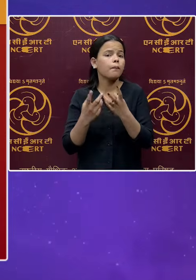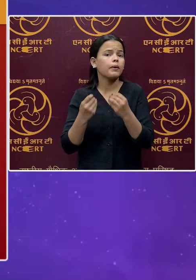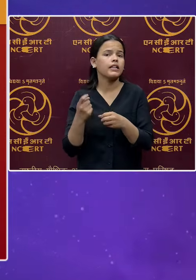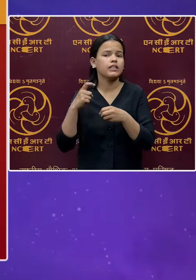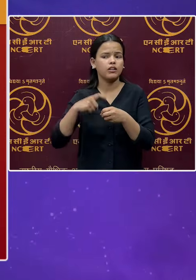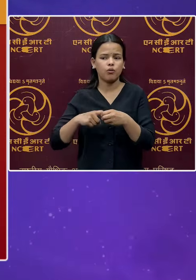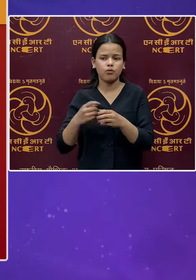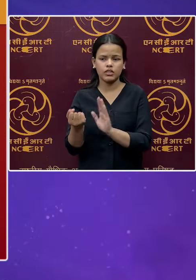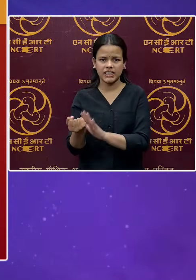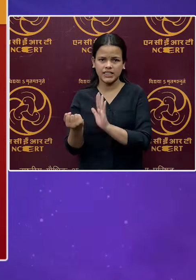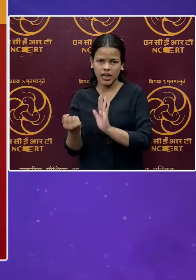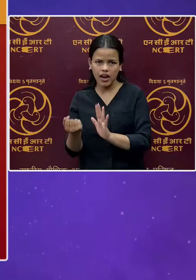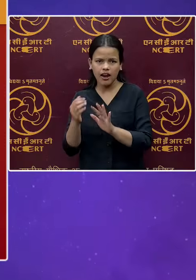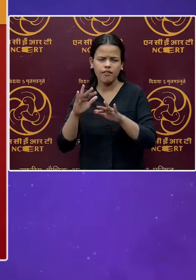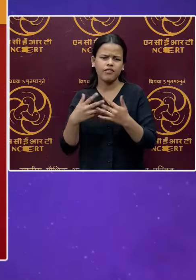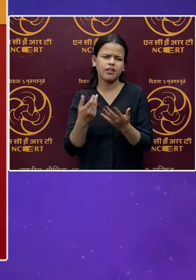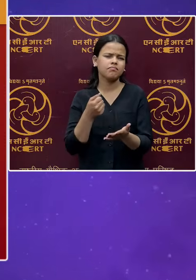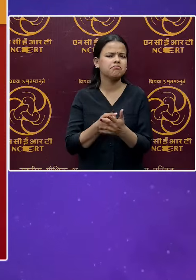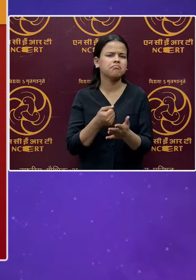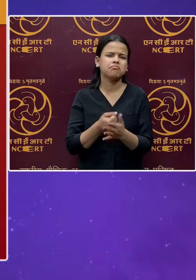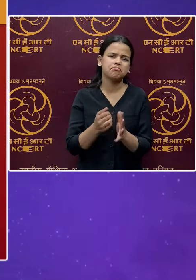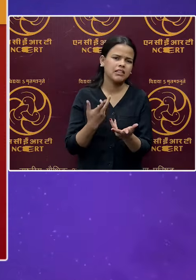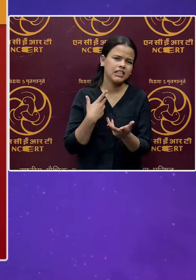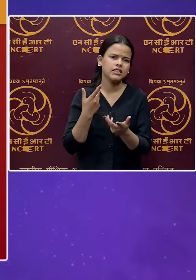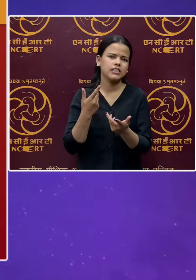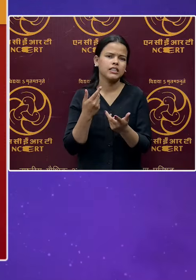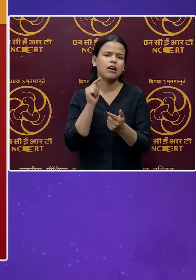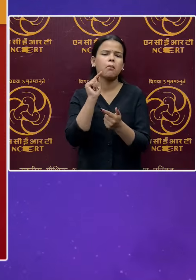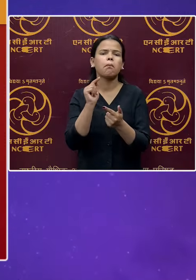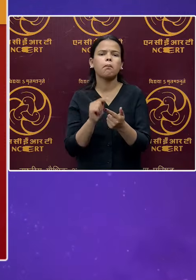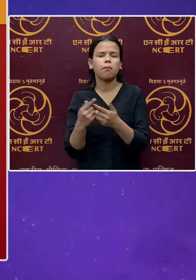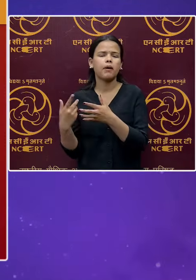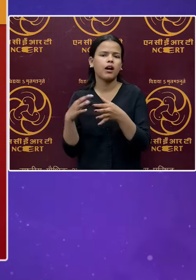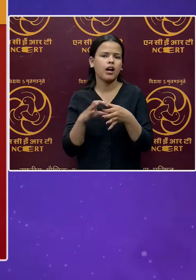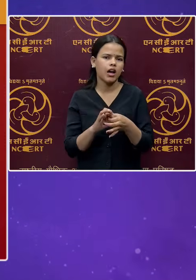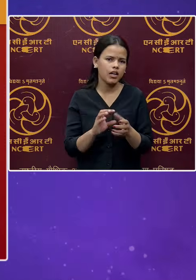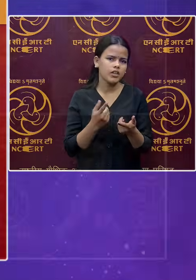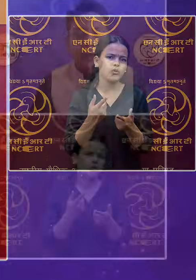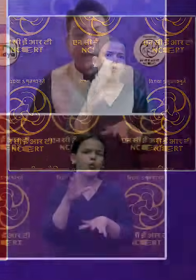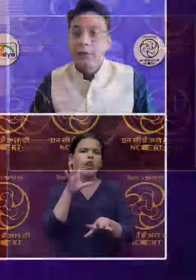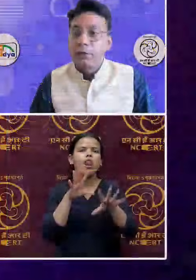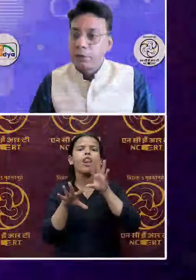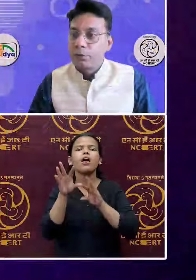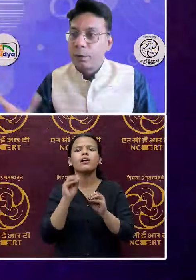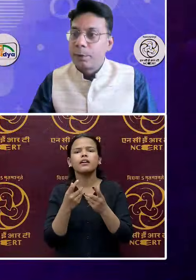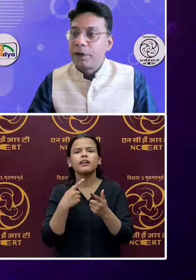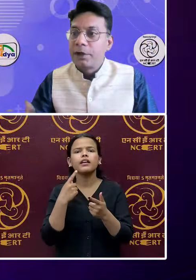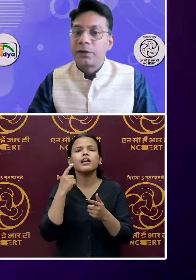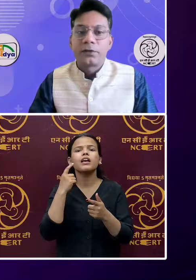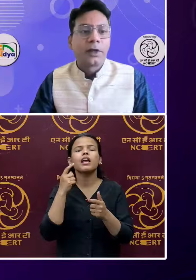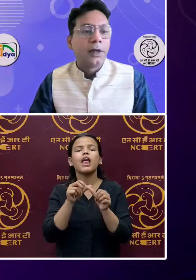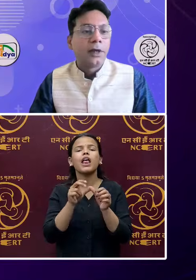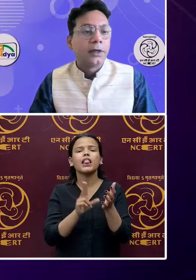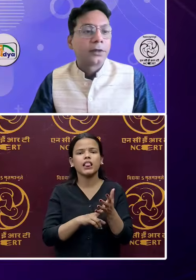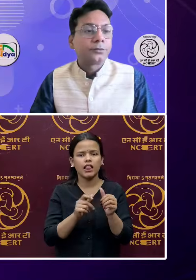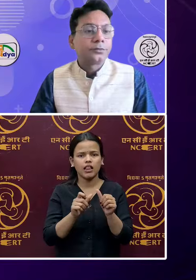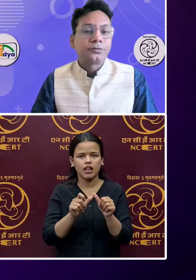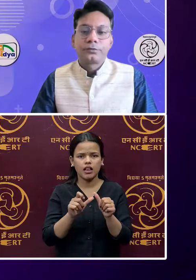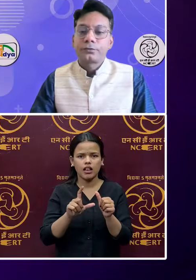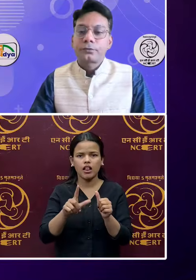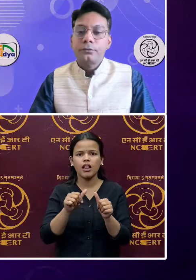able to, basically all those features are related to learning analytics, which we will be discussing